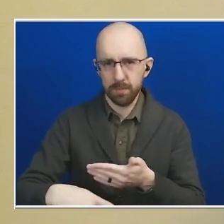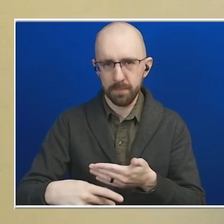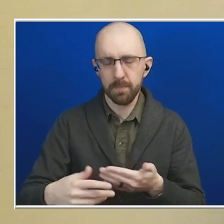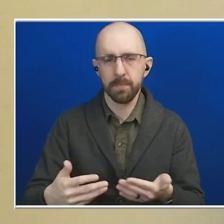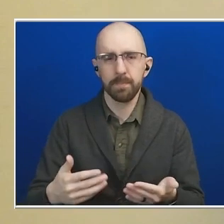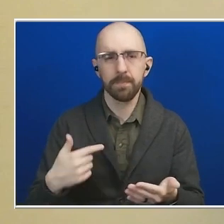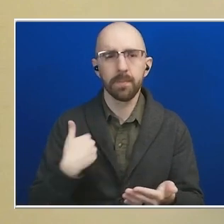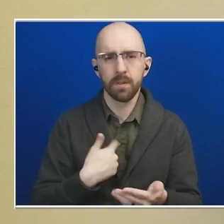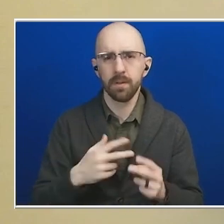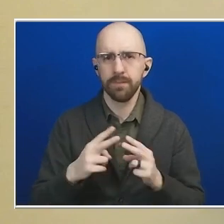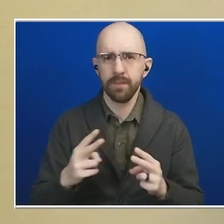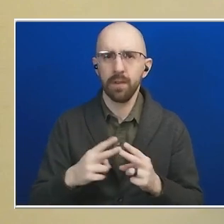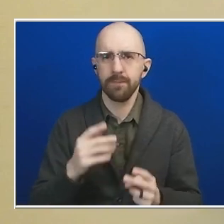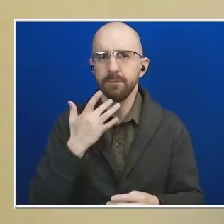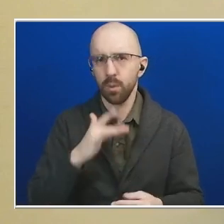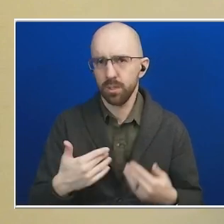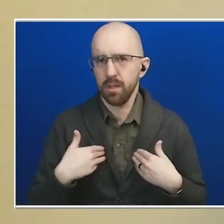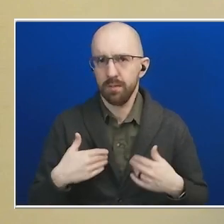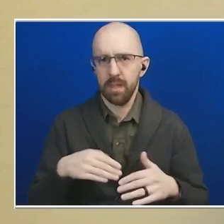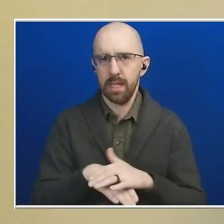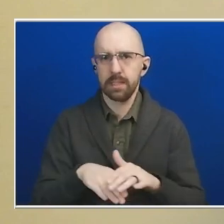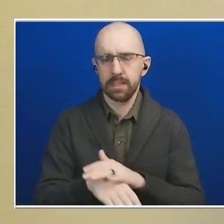very fortunate to have access to